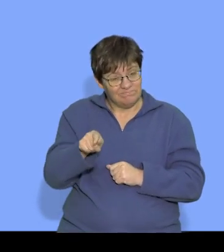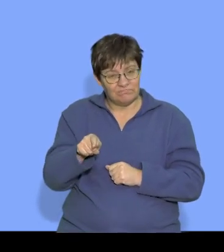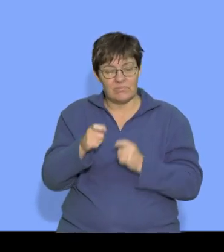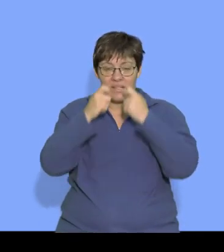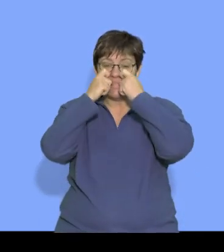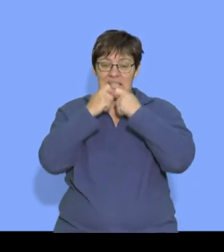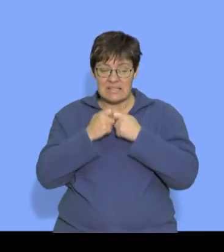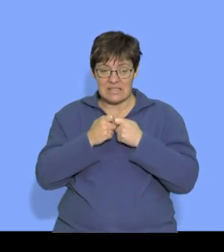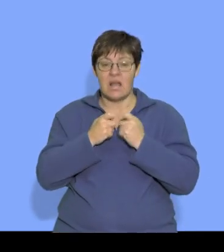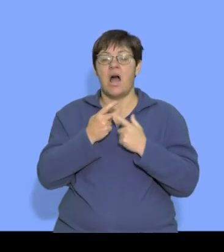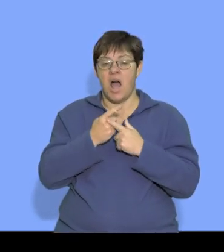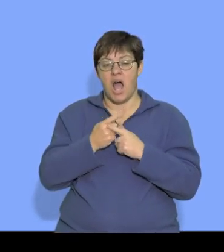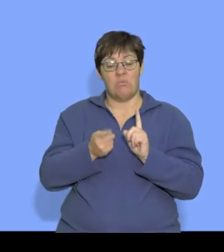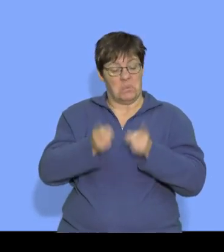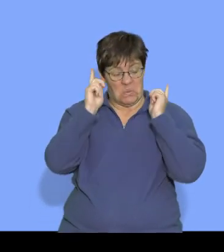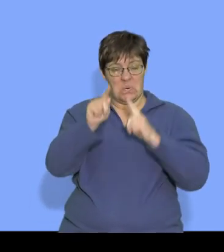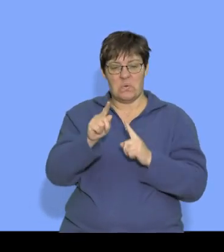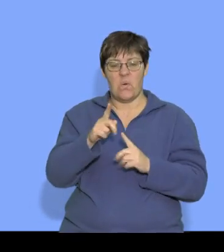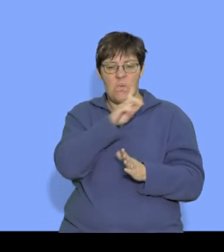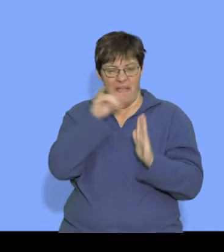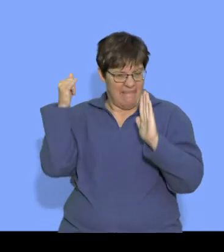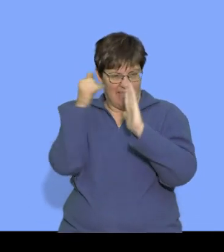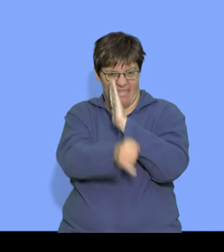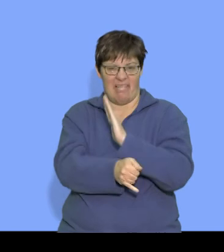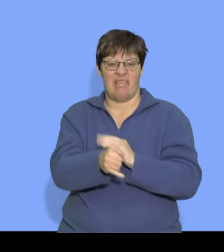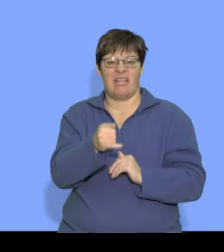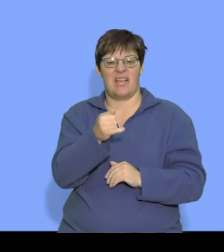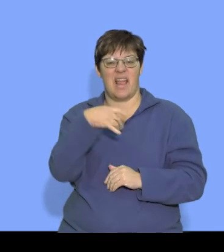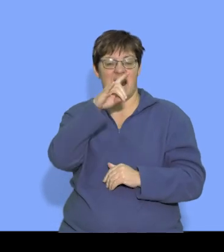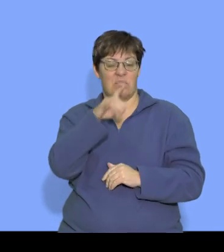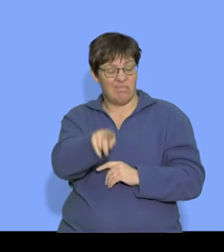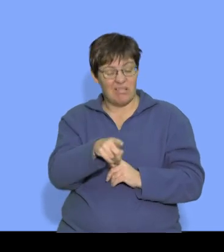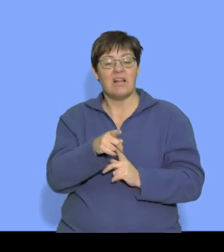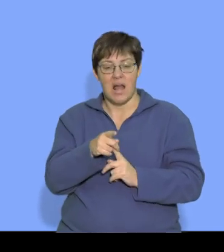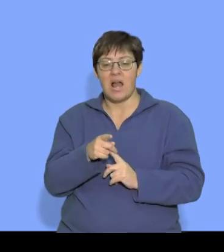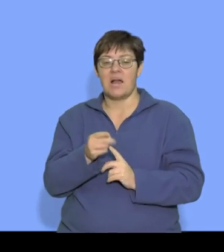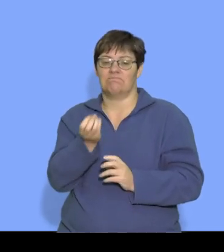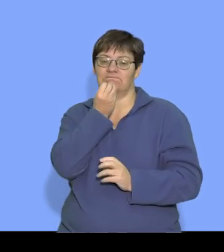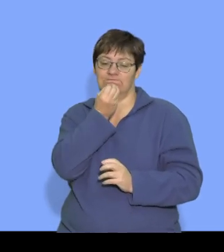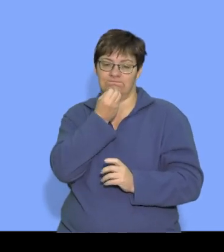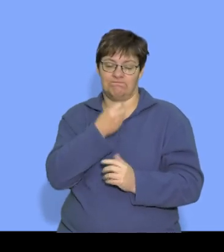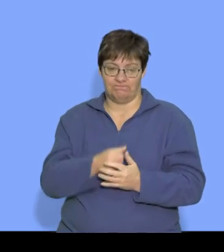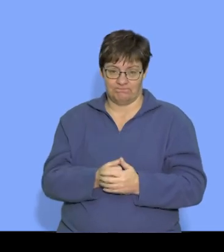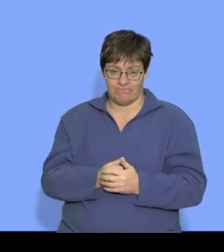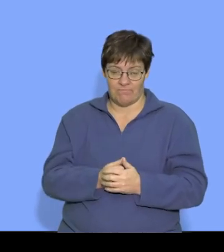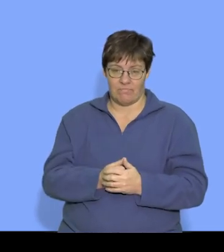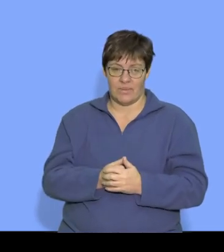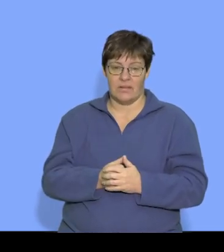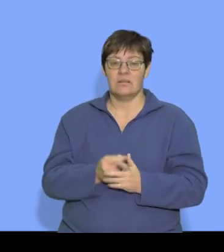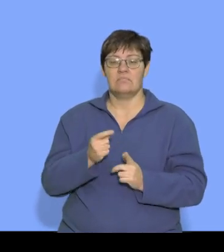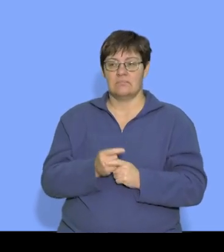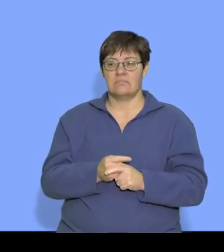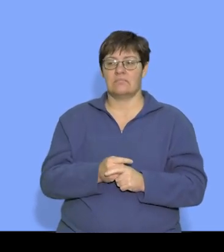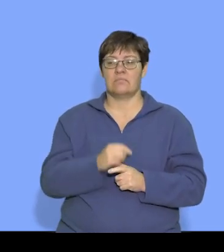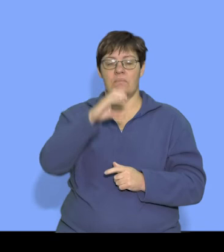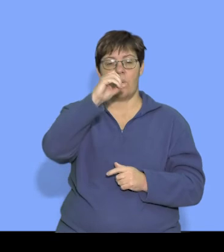canines are long and sharp. They're used for killing of the prey and tearing their meat. Right. Let's move on to